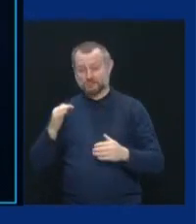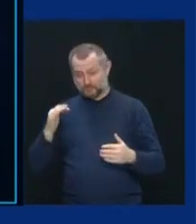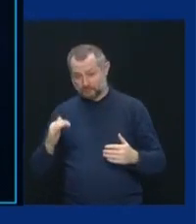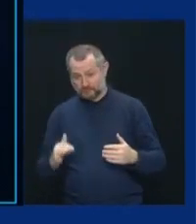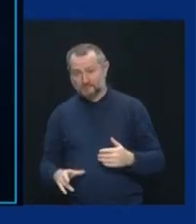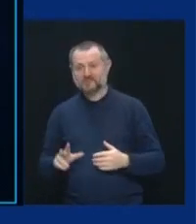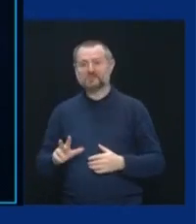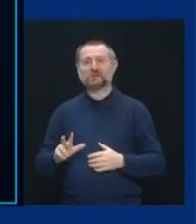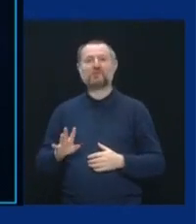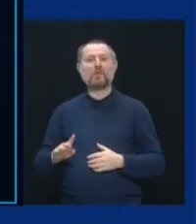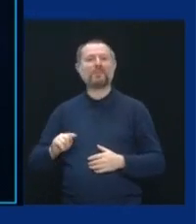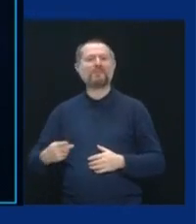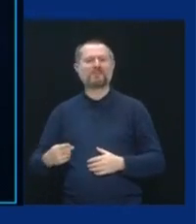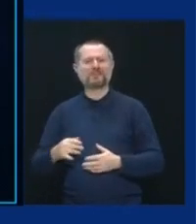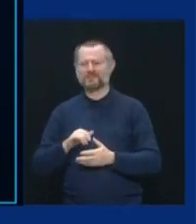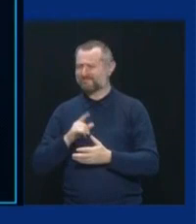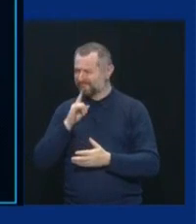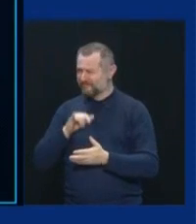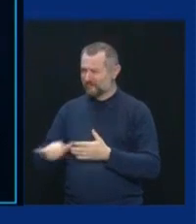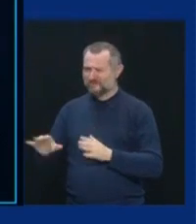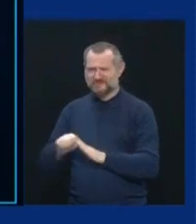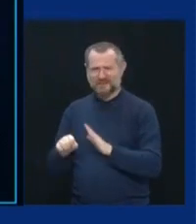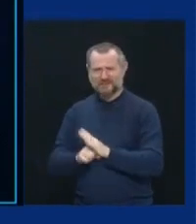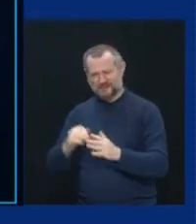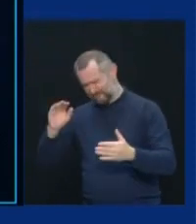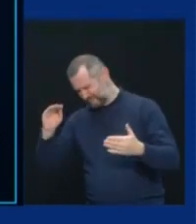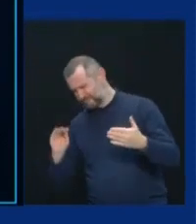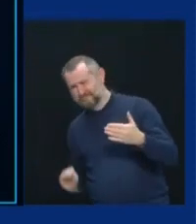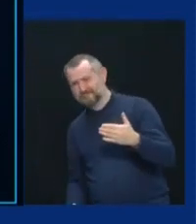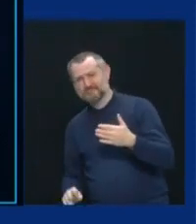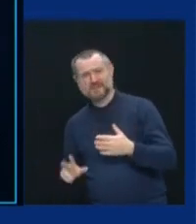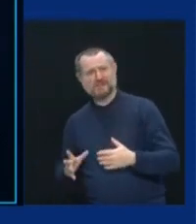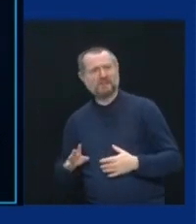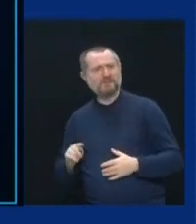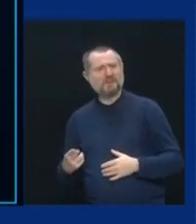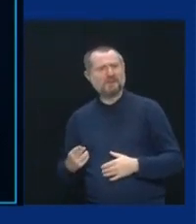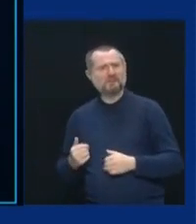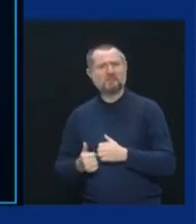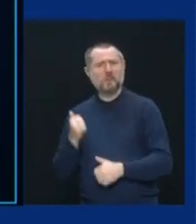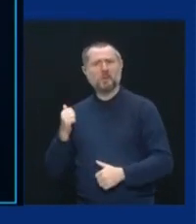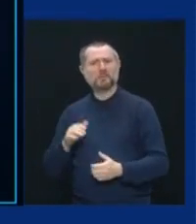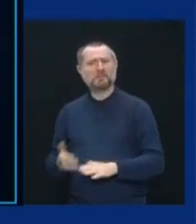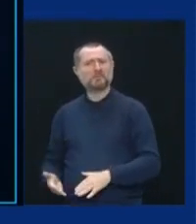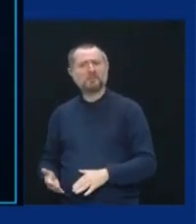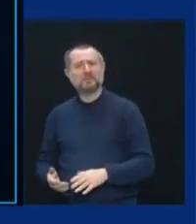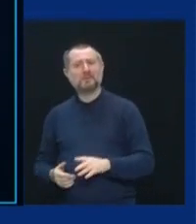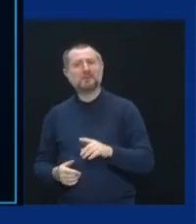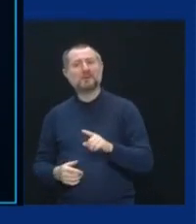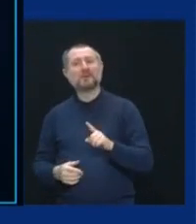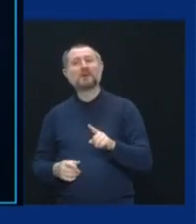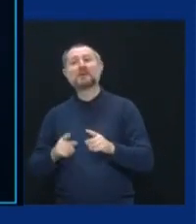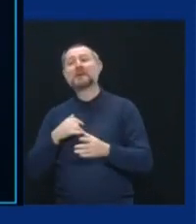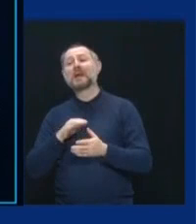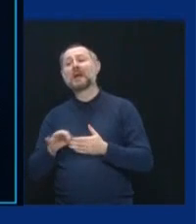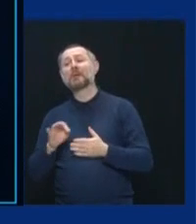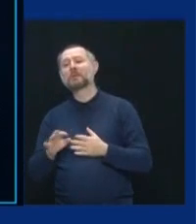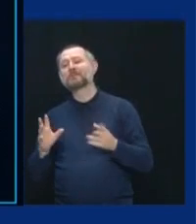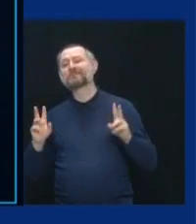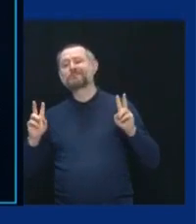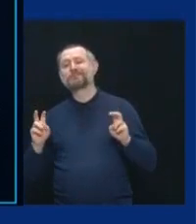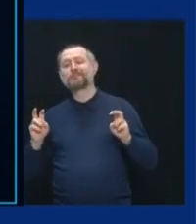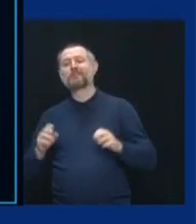states. New York is one of only 7 states that counts what's called